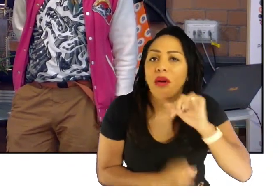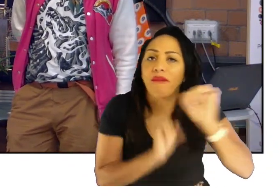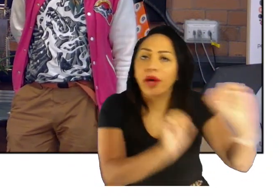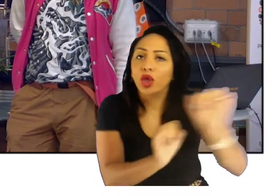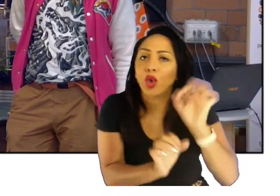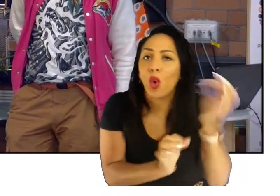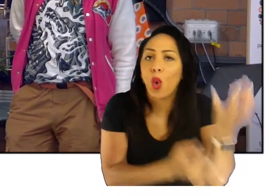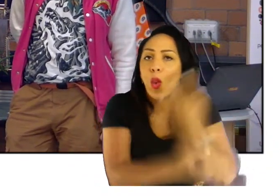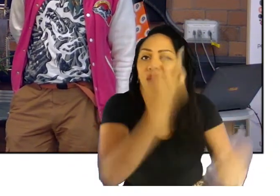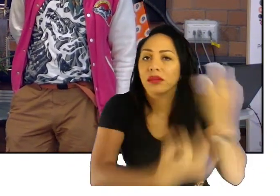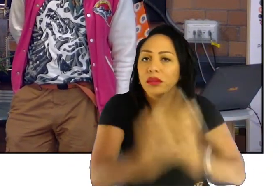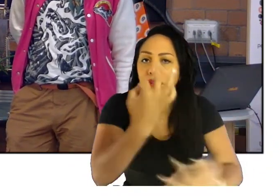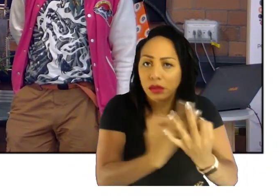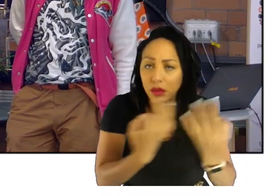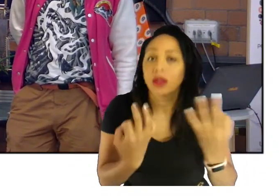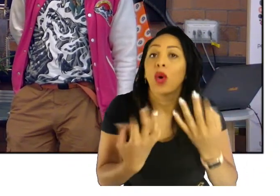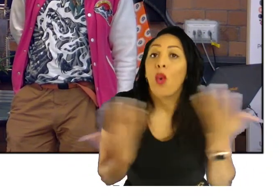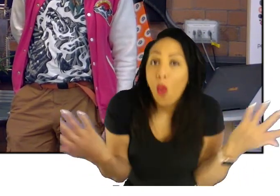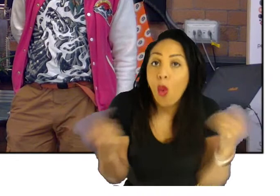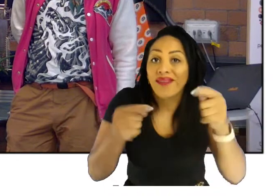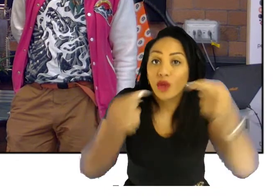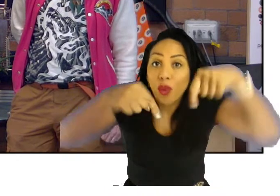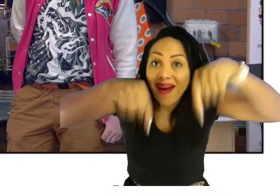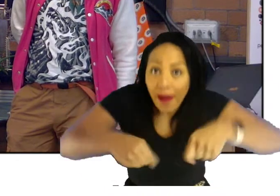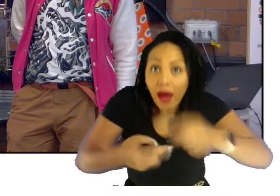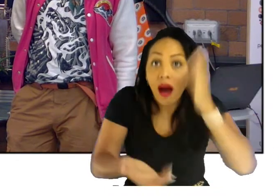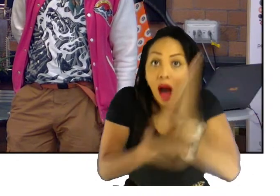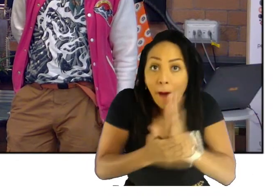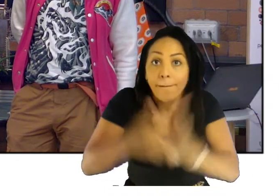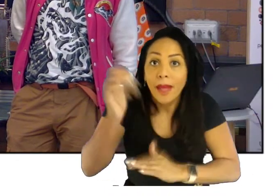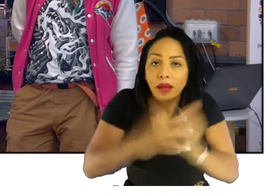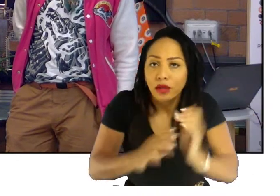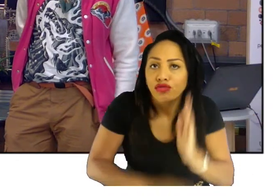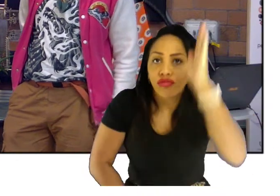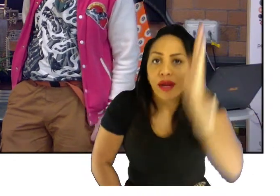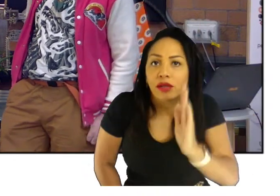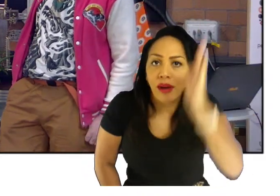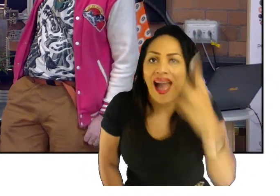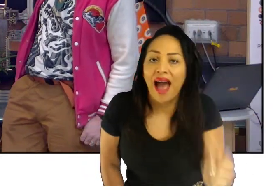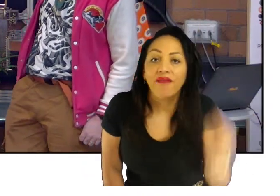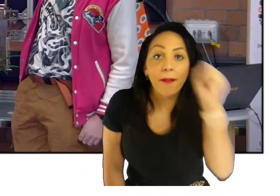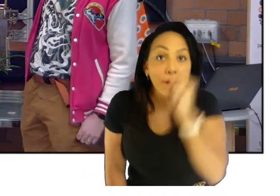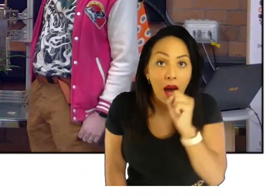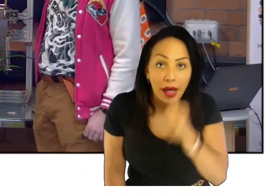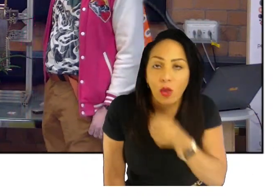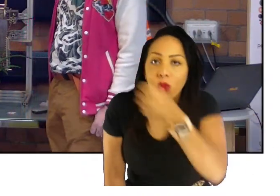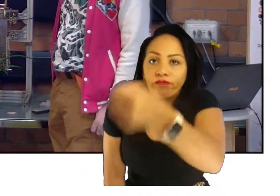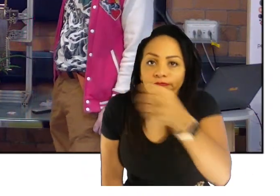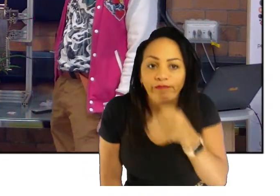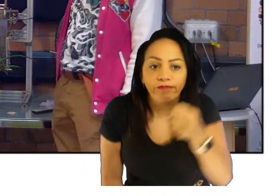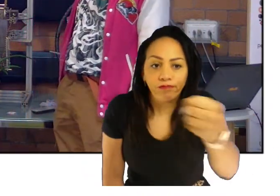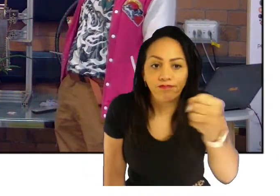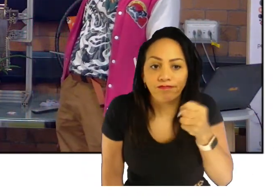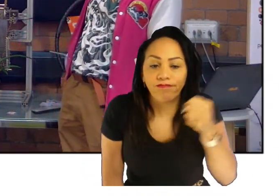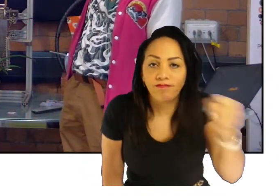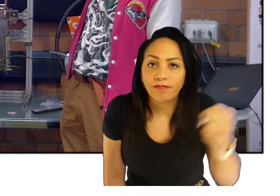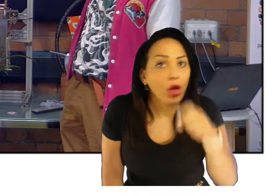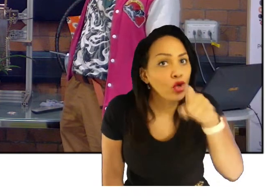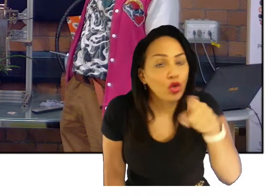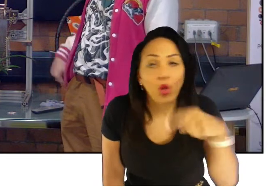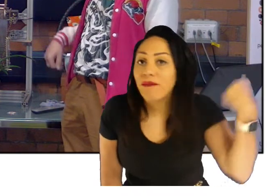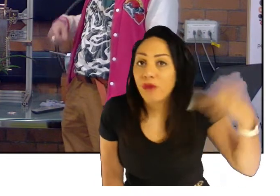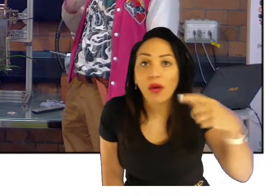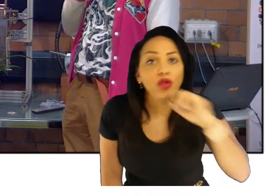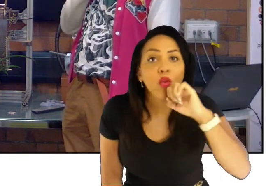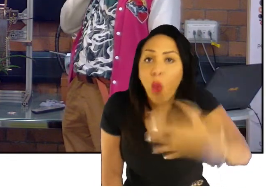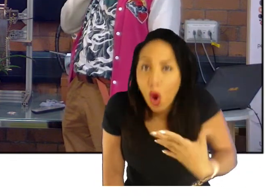you're in the building, you can raise your hand. We've got a microphone that we'll bring to you. The microphone, it doesn't amplify your voice in the space,